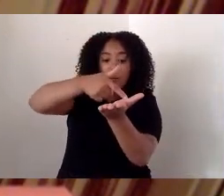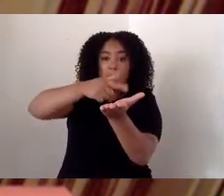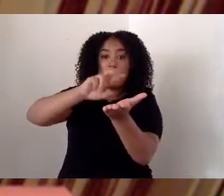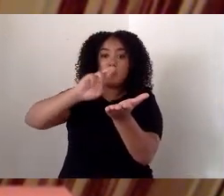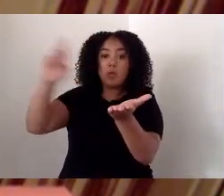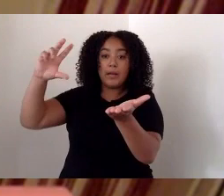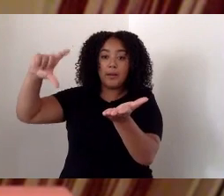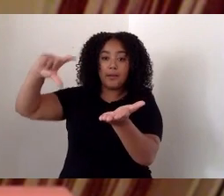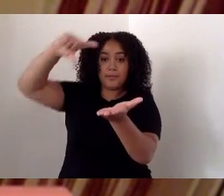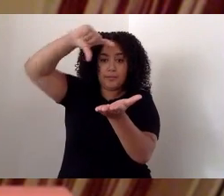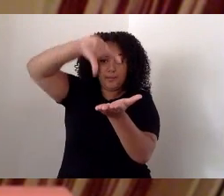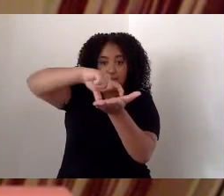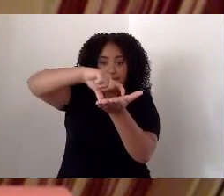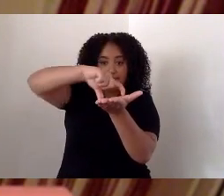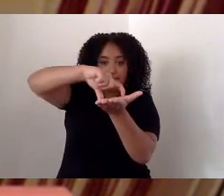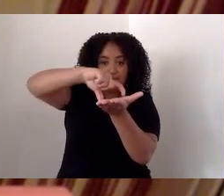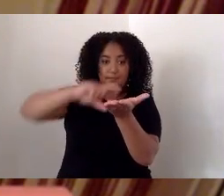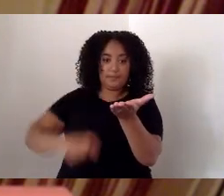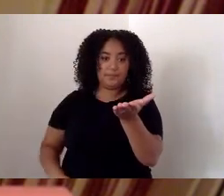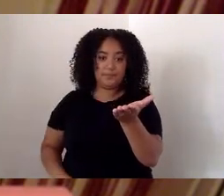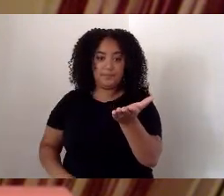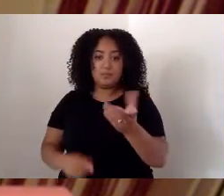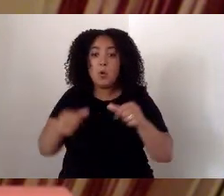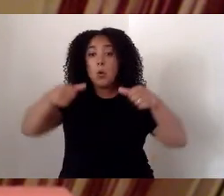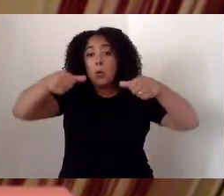we're groovy. Just gotta hold it for